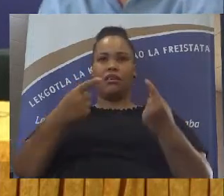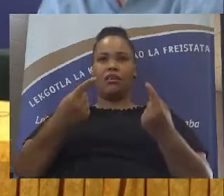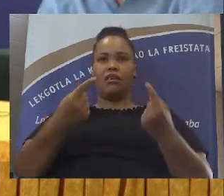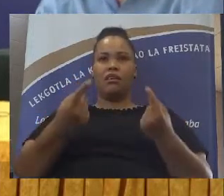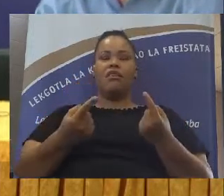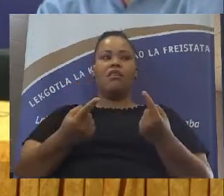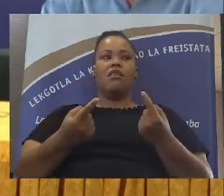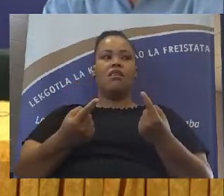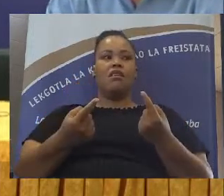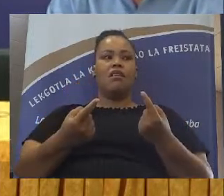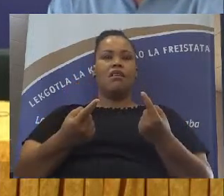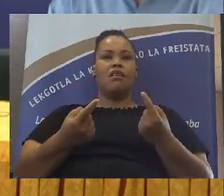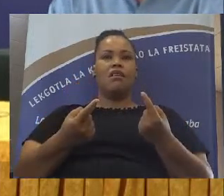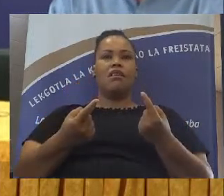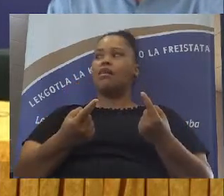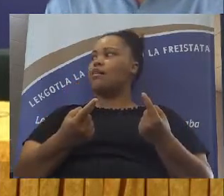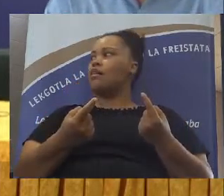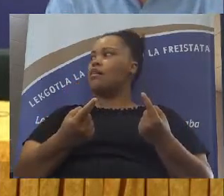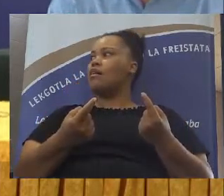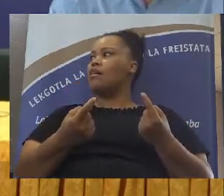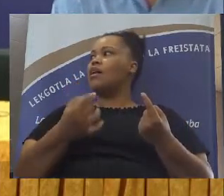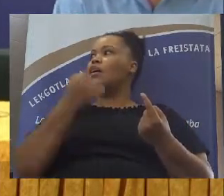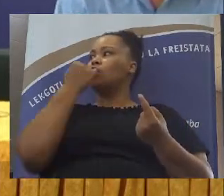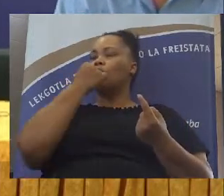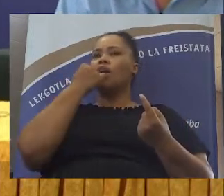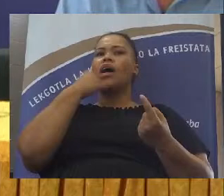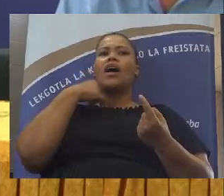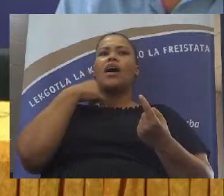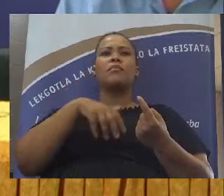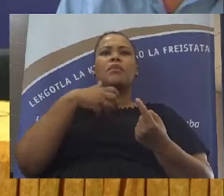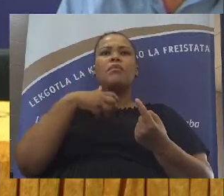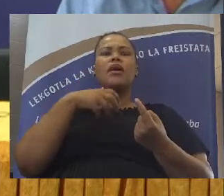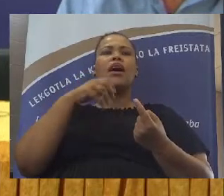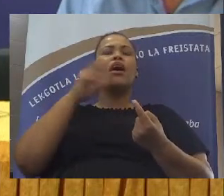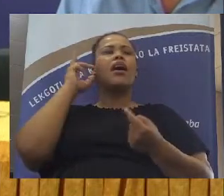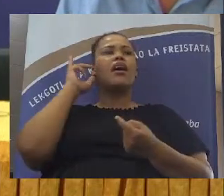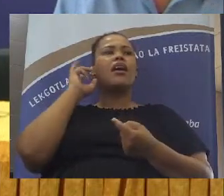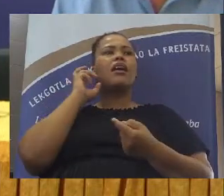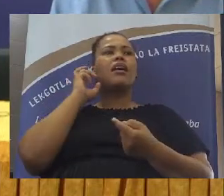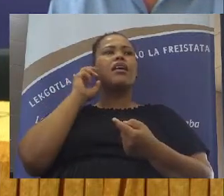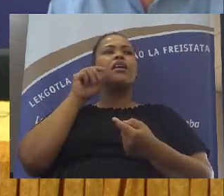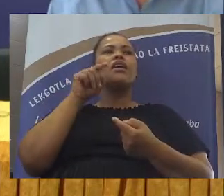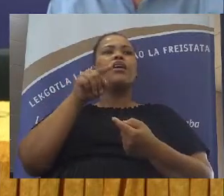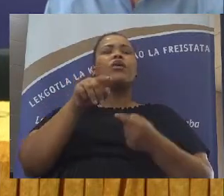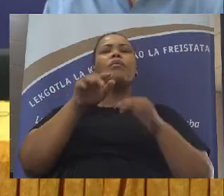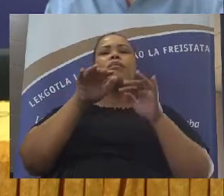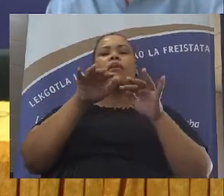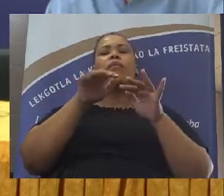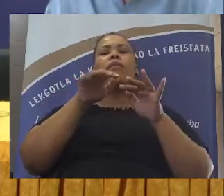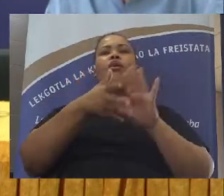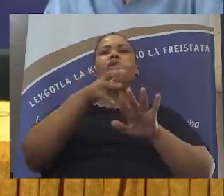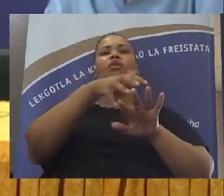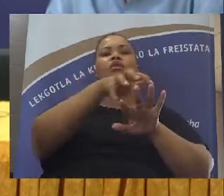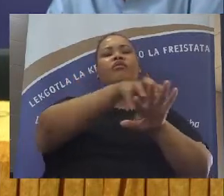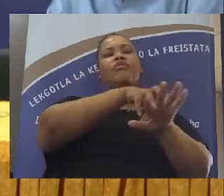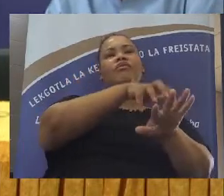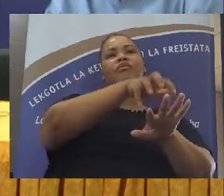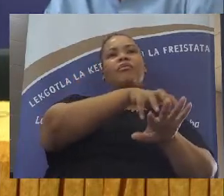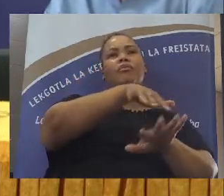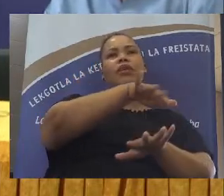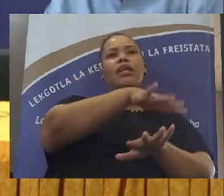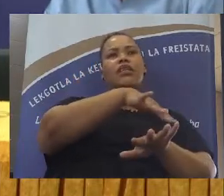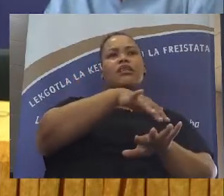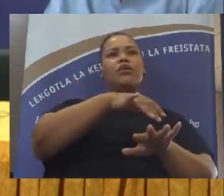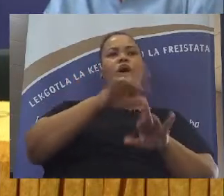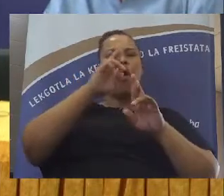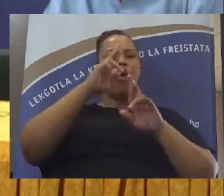be bring to the fore. So sorry, I'm getting very upset when I hear that you go to people in rural areas and you give them false hope.